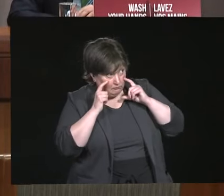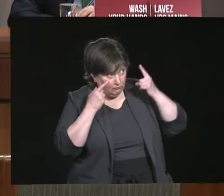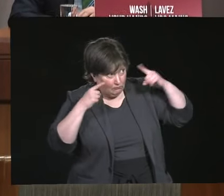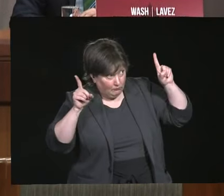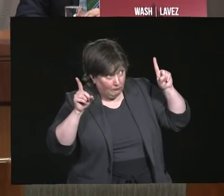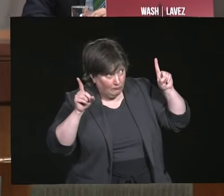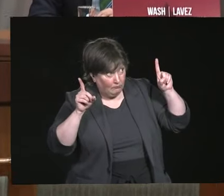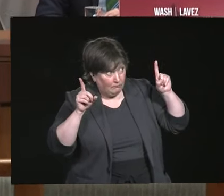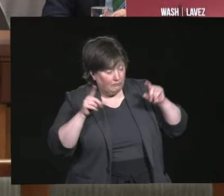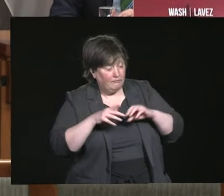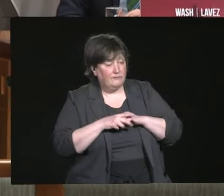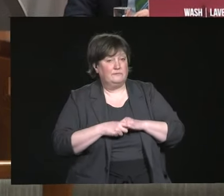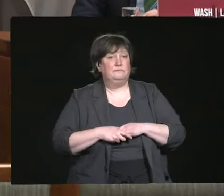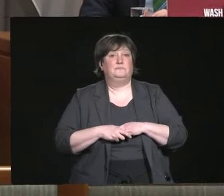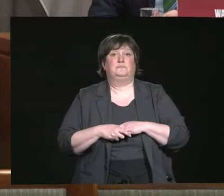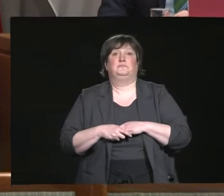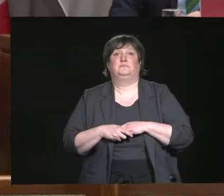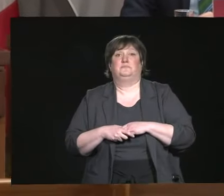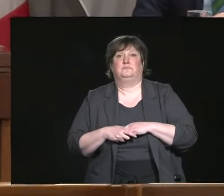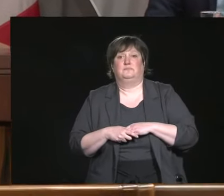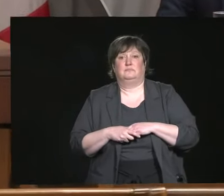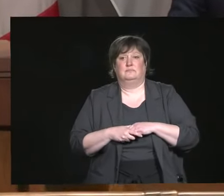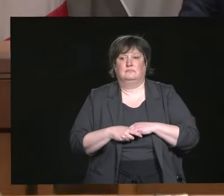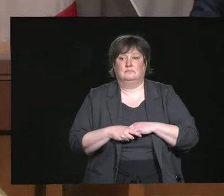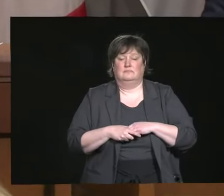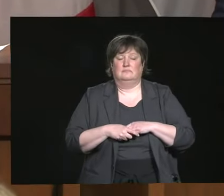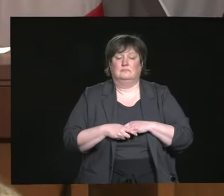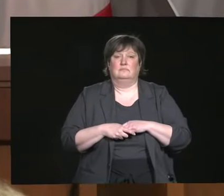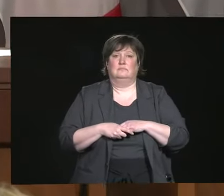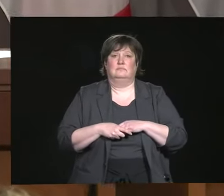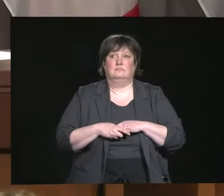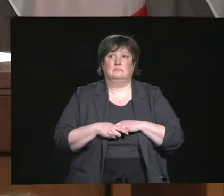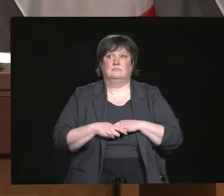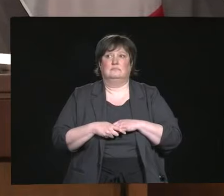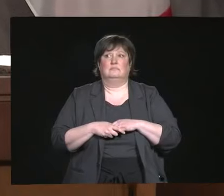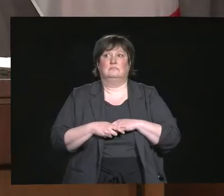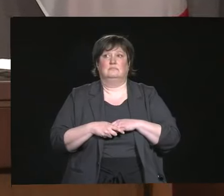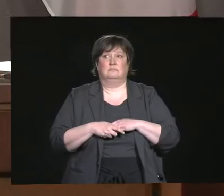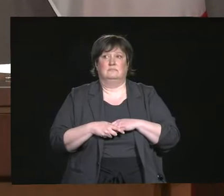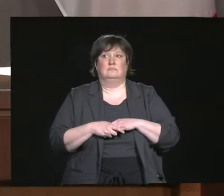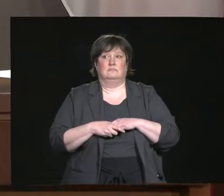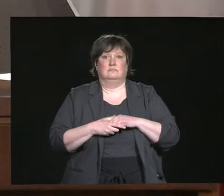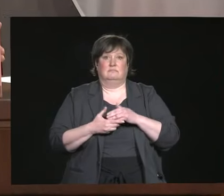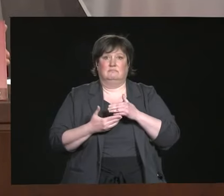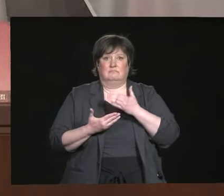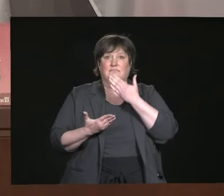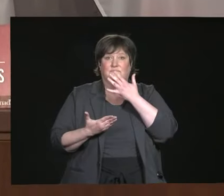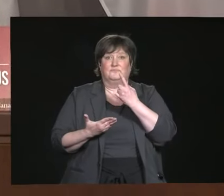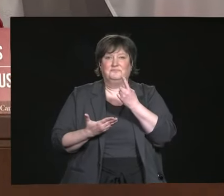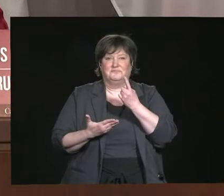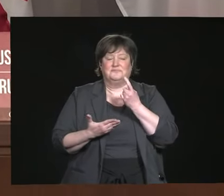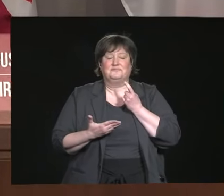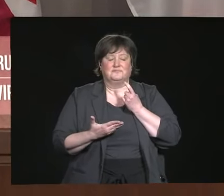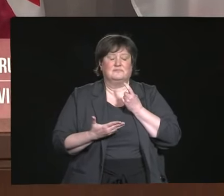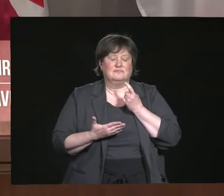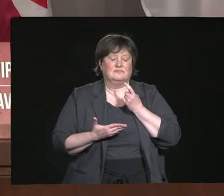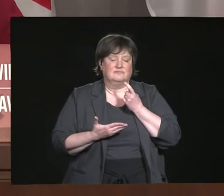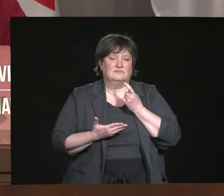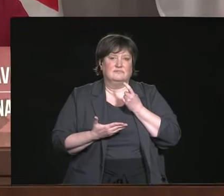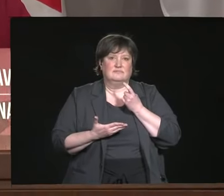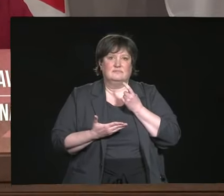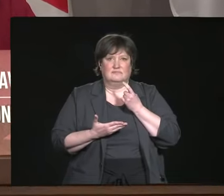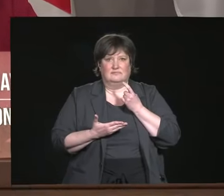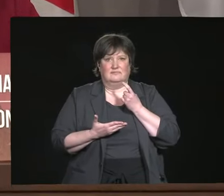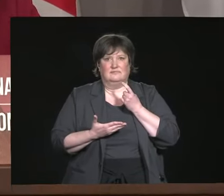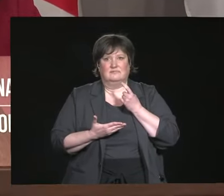Well, I thank you for the question. And obviously that question pertains to goods